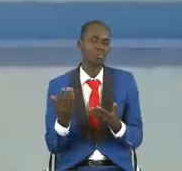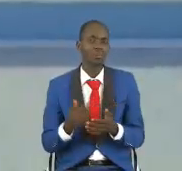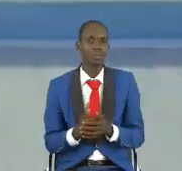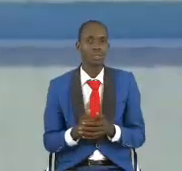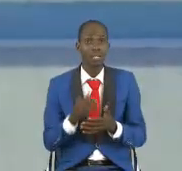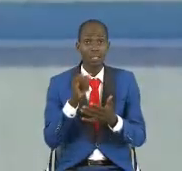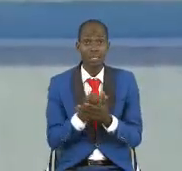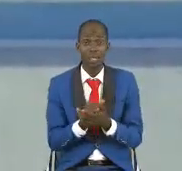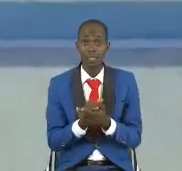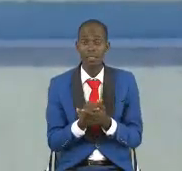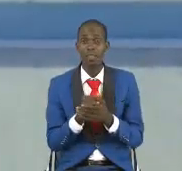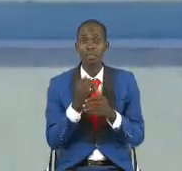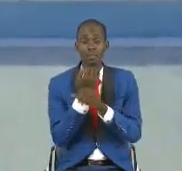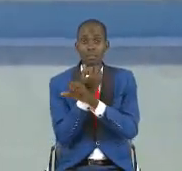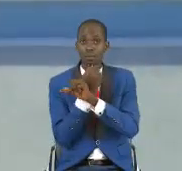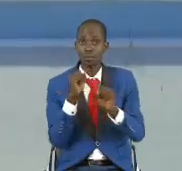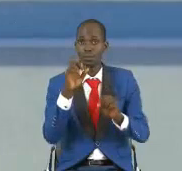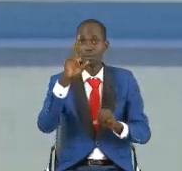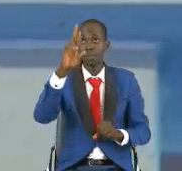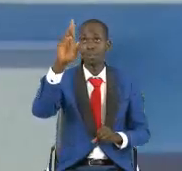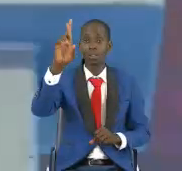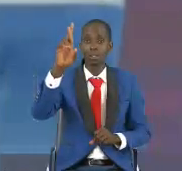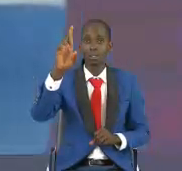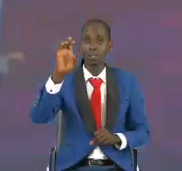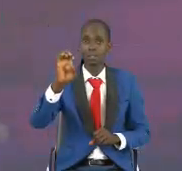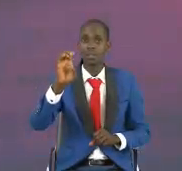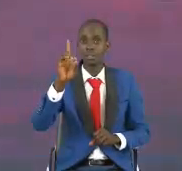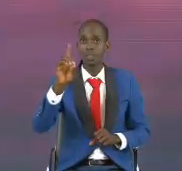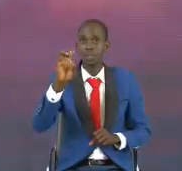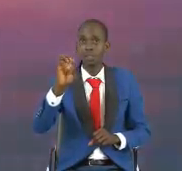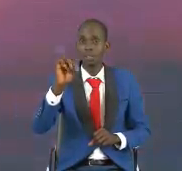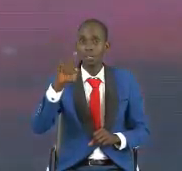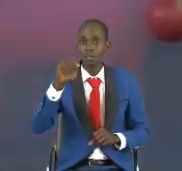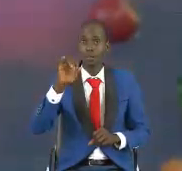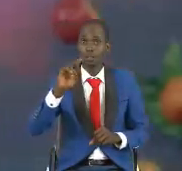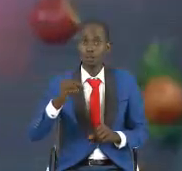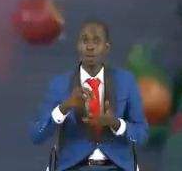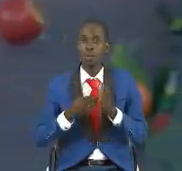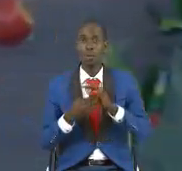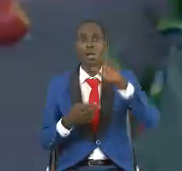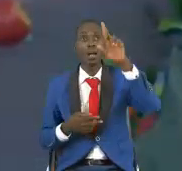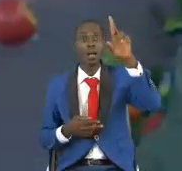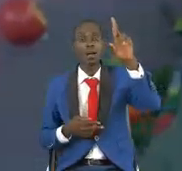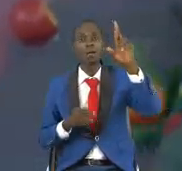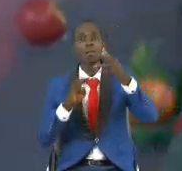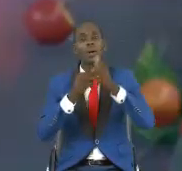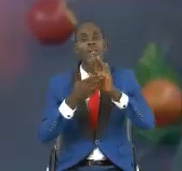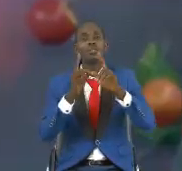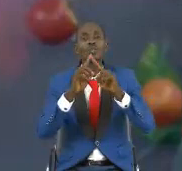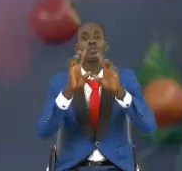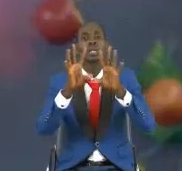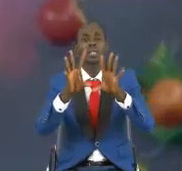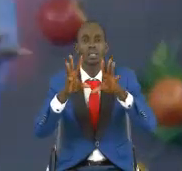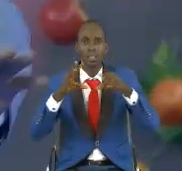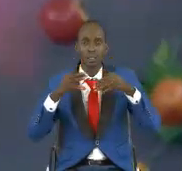R, means receive the propitiation. The propitiation is what Christ has done